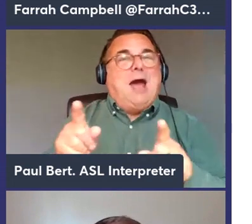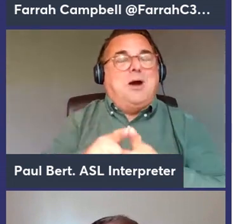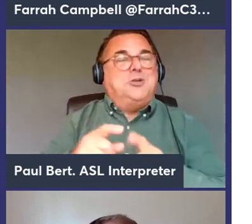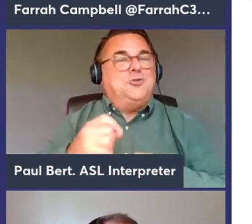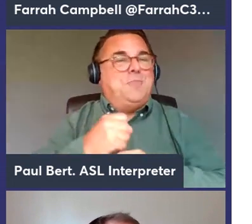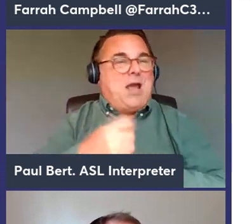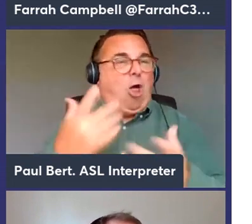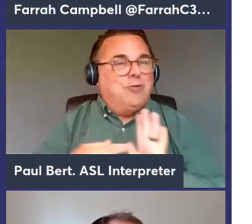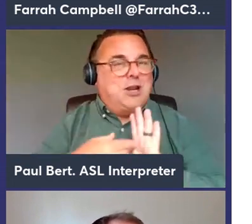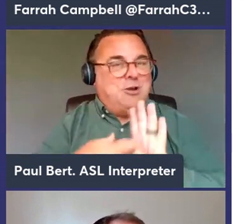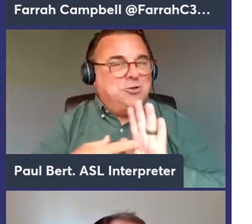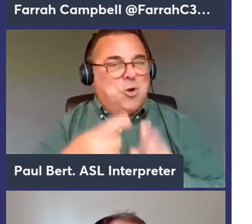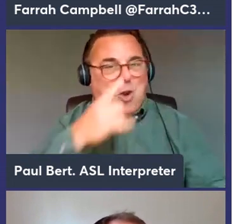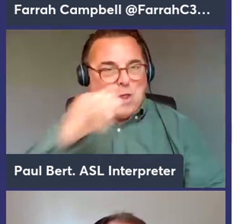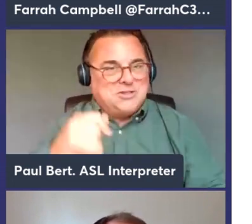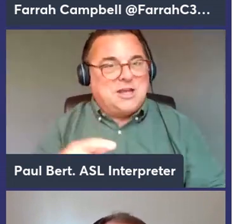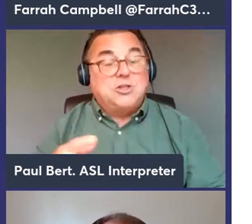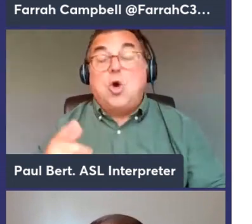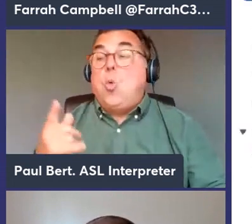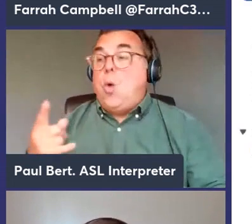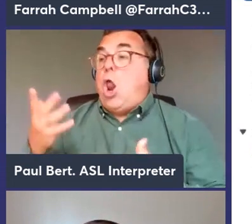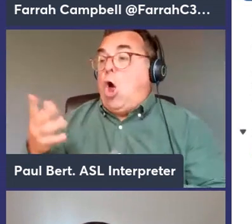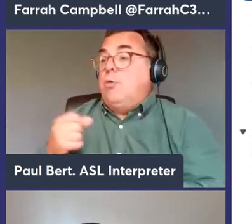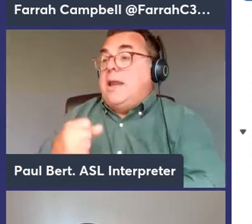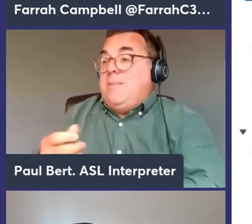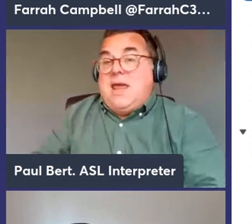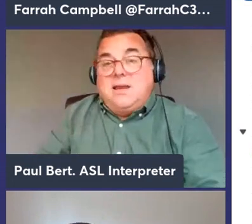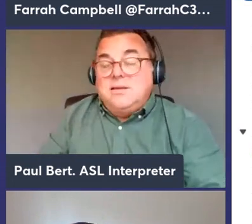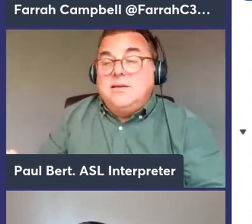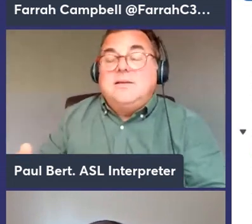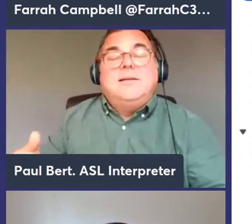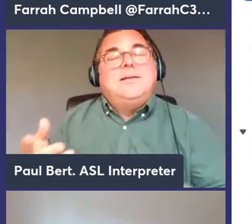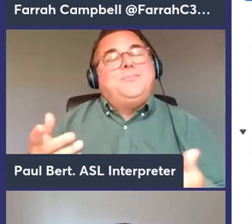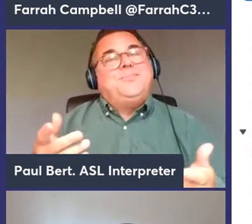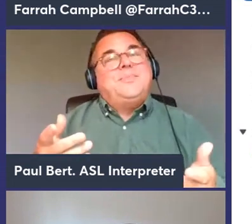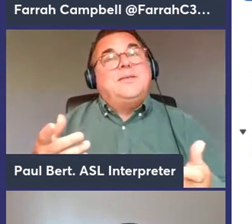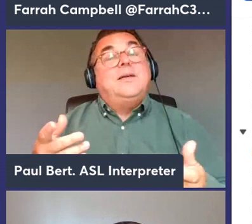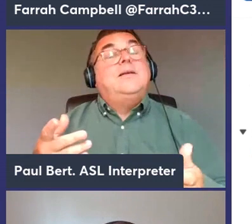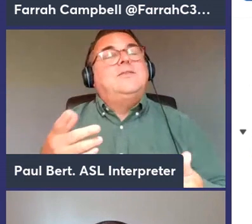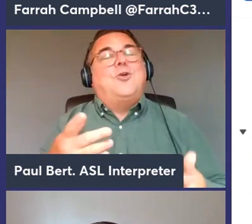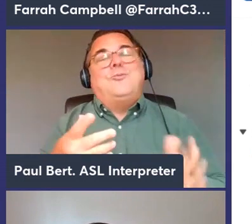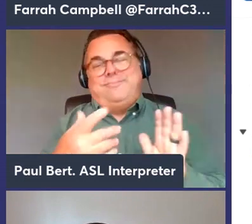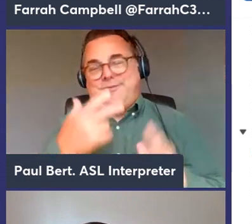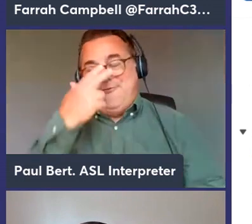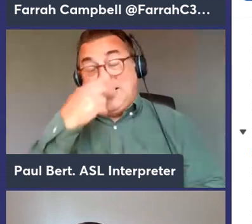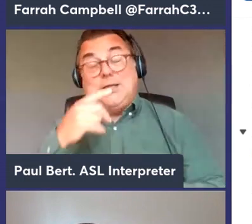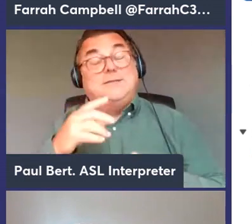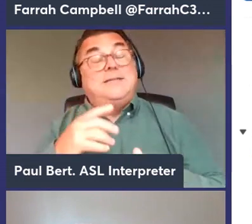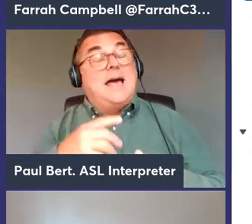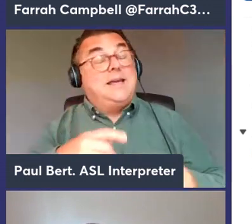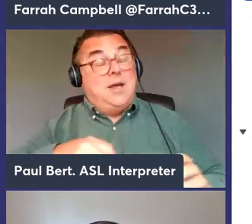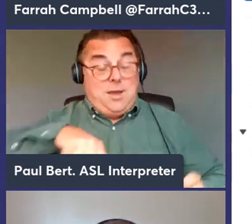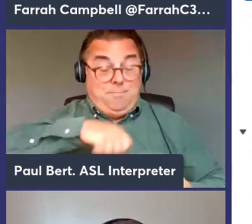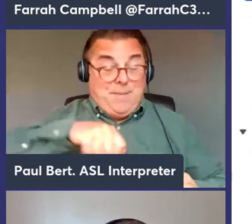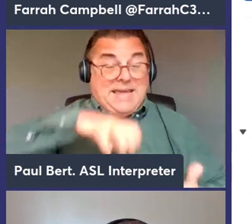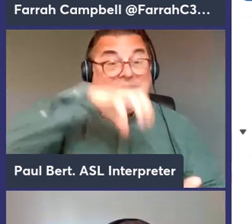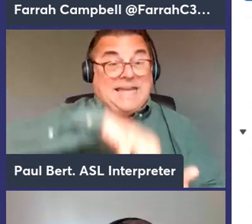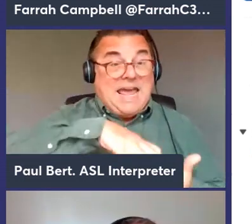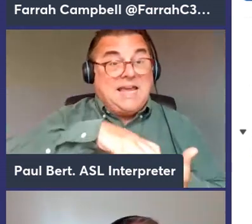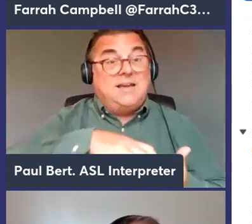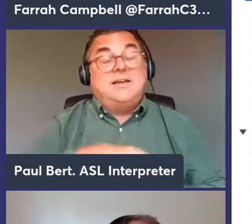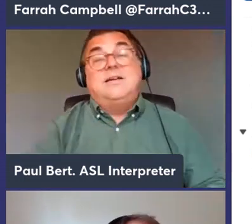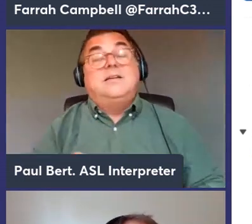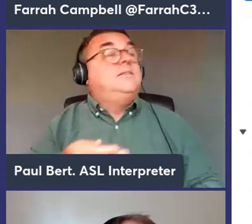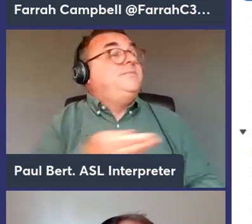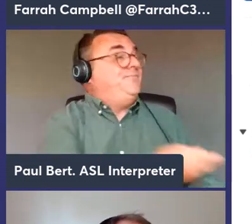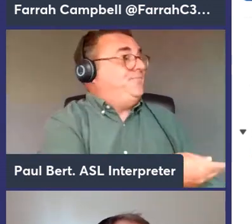that you have a chance to see it. So I am gonna turn around and I'm gonna put the cake in the oven and then turn around and pull the fresh cake out